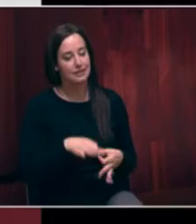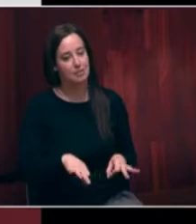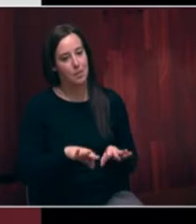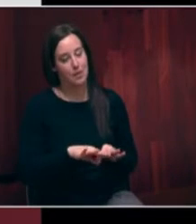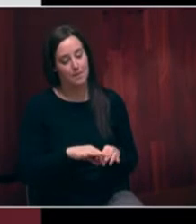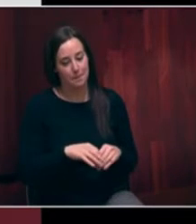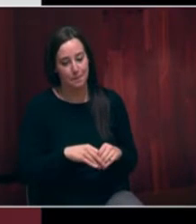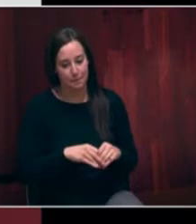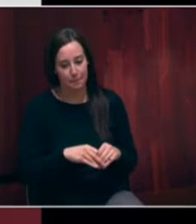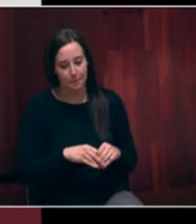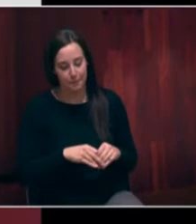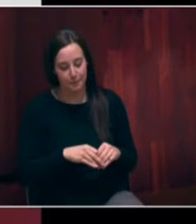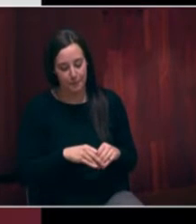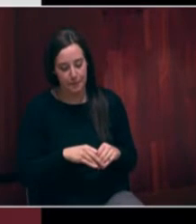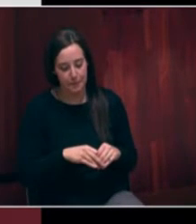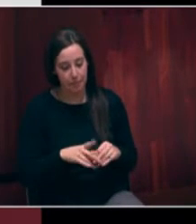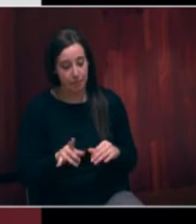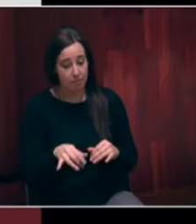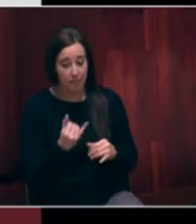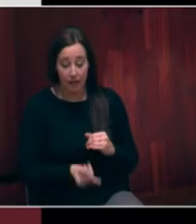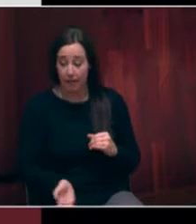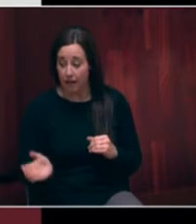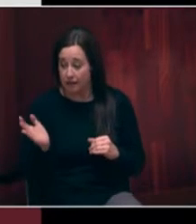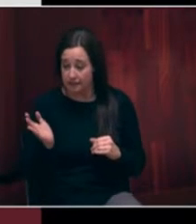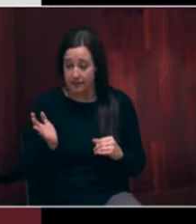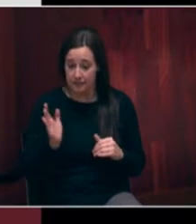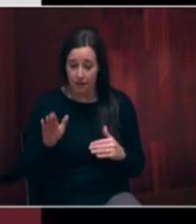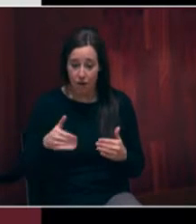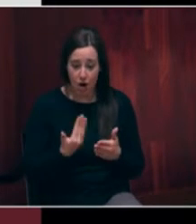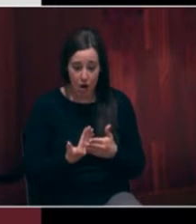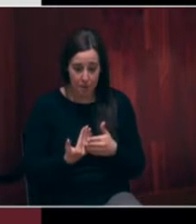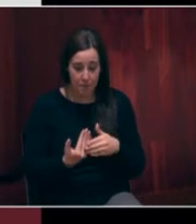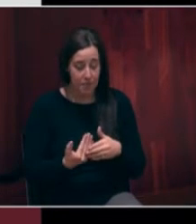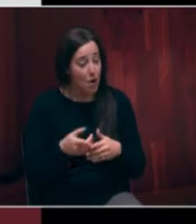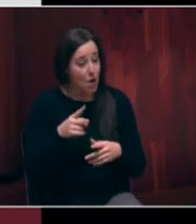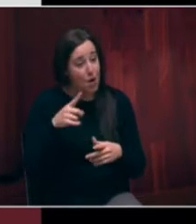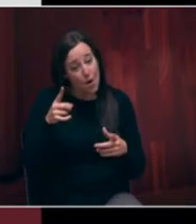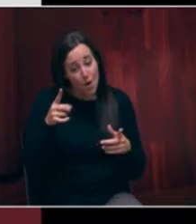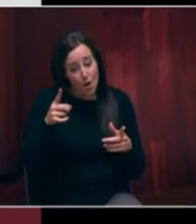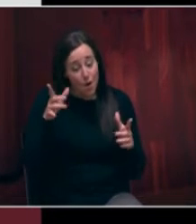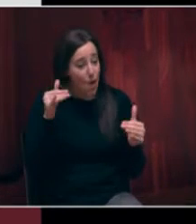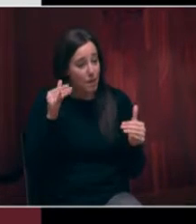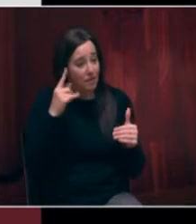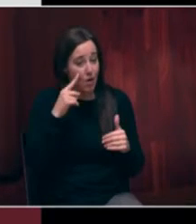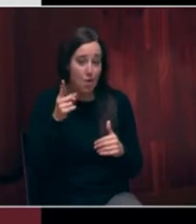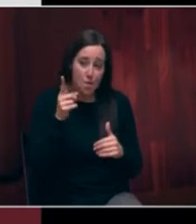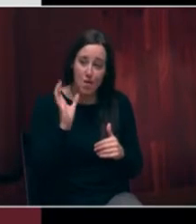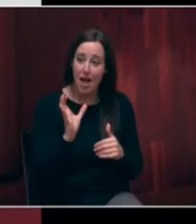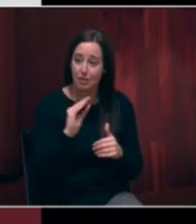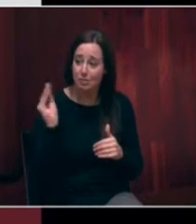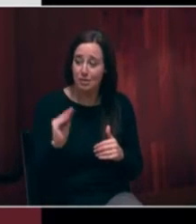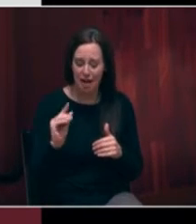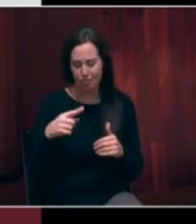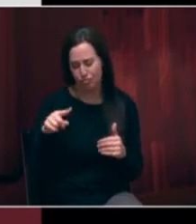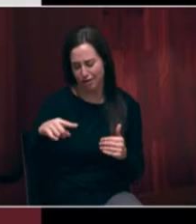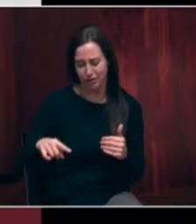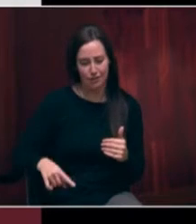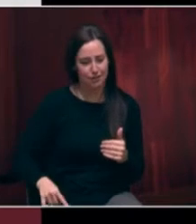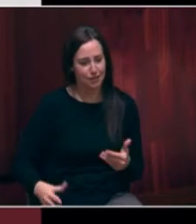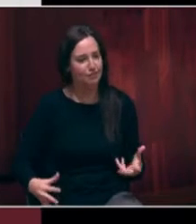So at the end of all that, hopefully you'll wind up with this. For those that are looking for a certificate, very quick and easy to see, hey, I've done it